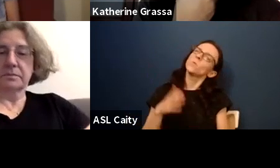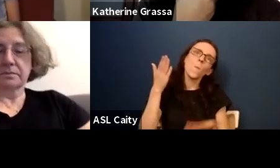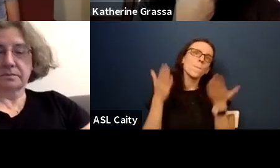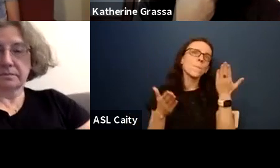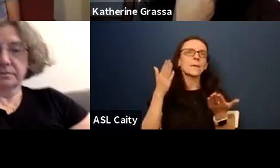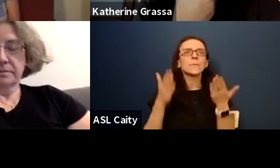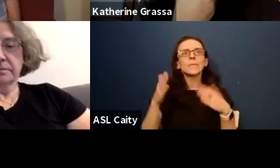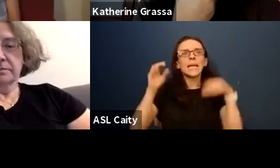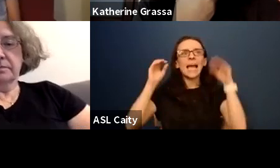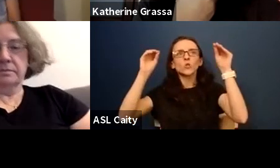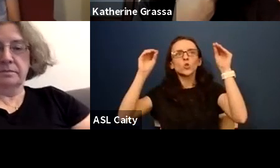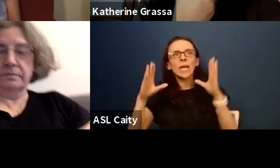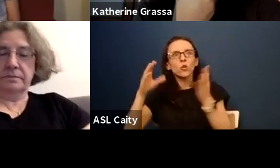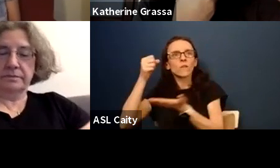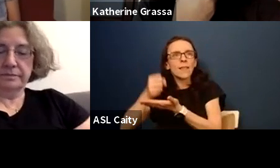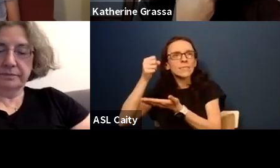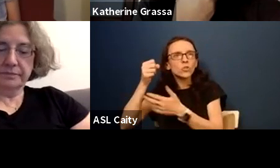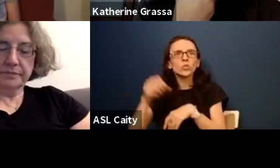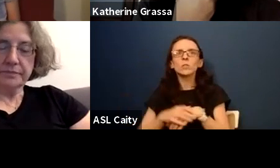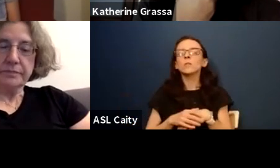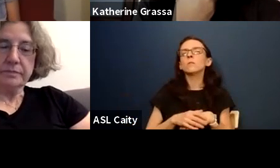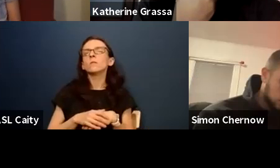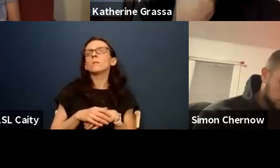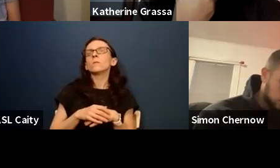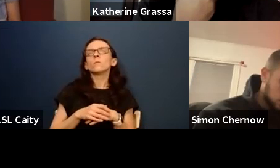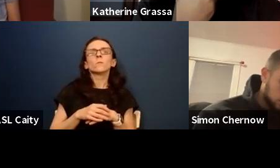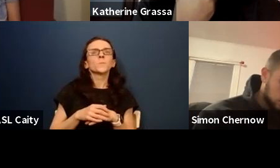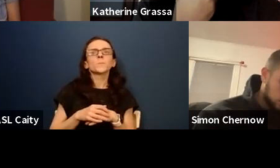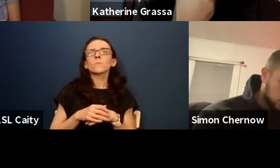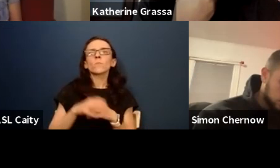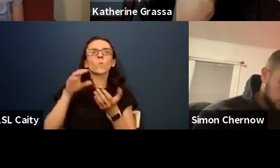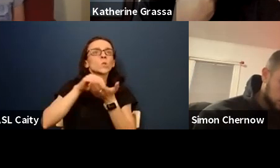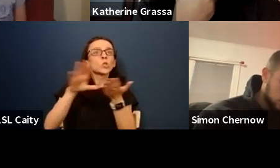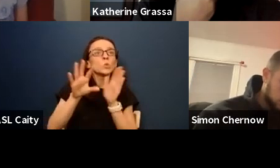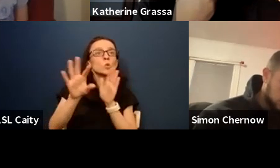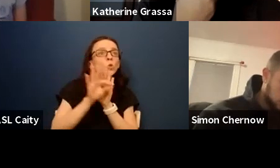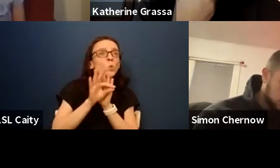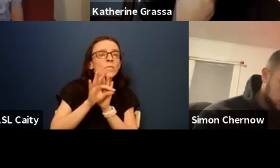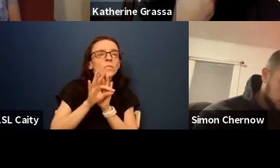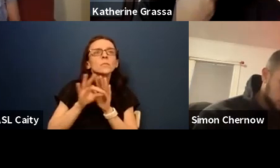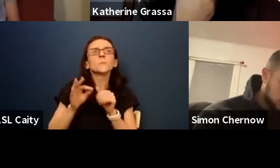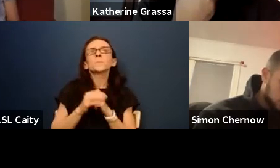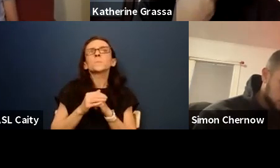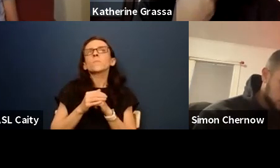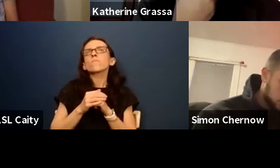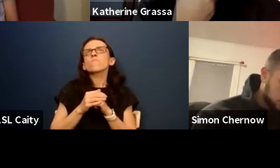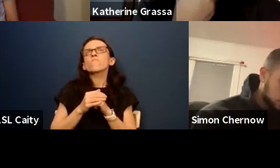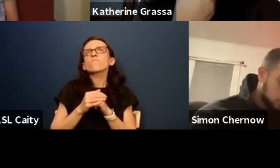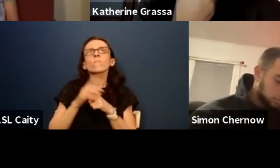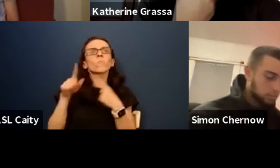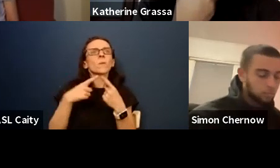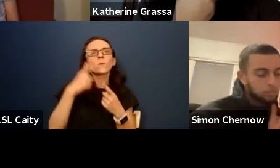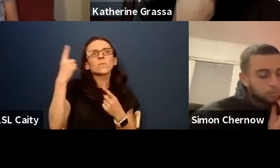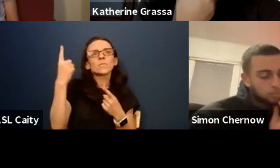educator validation, or it's some, kind of a student choice in terms of how they, something that they might want